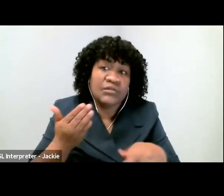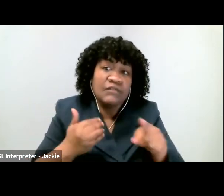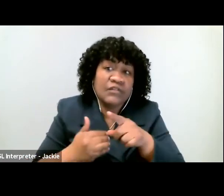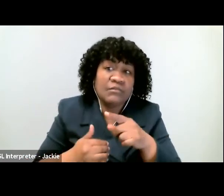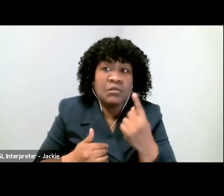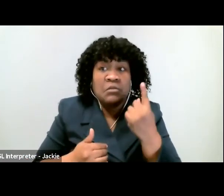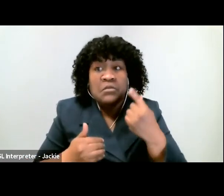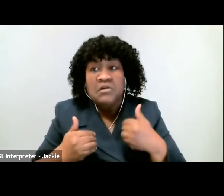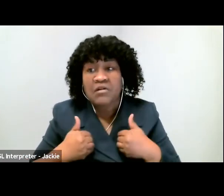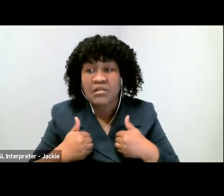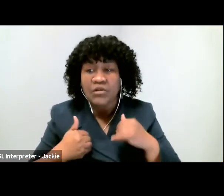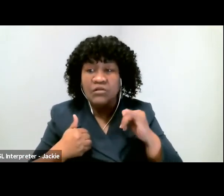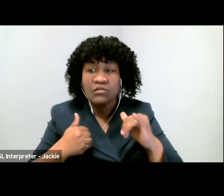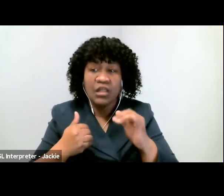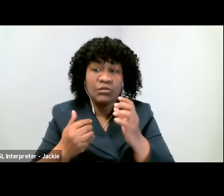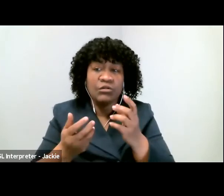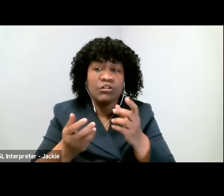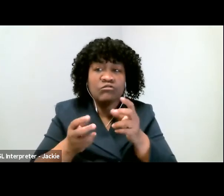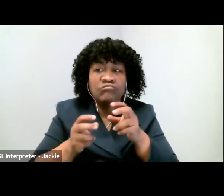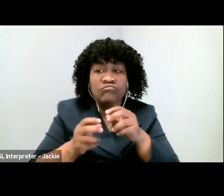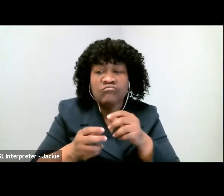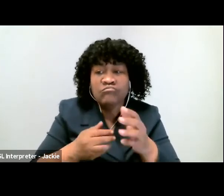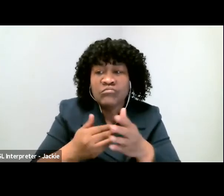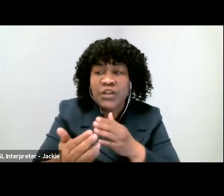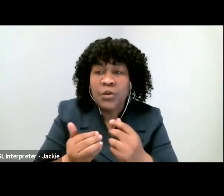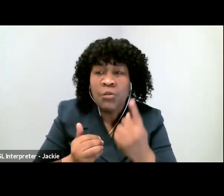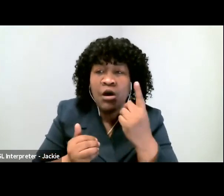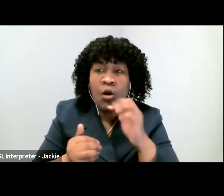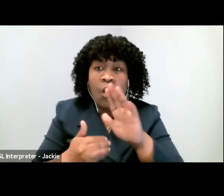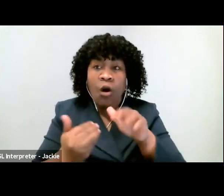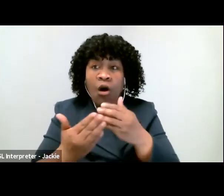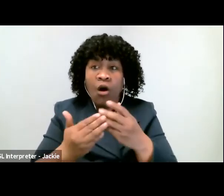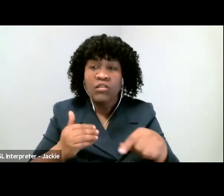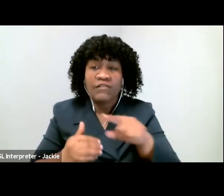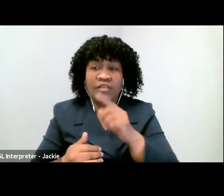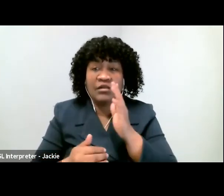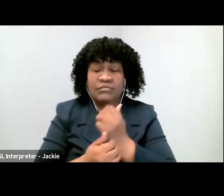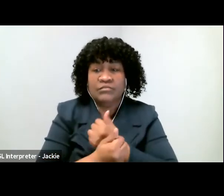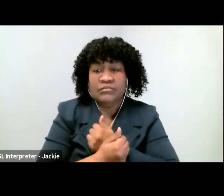one animal, which would speak or loom, either one, for all of them.